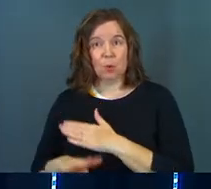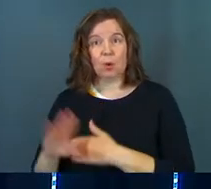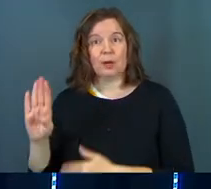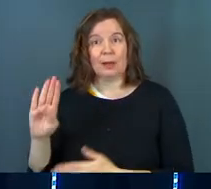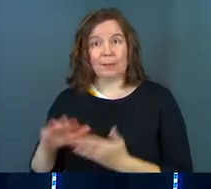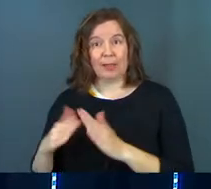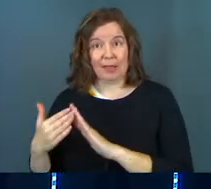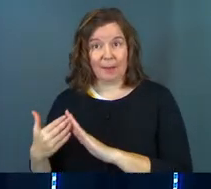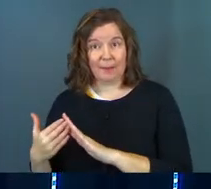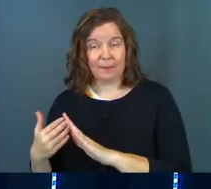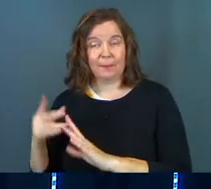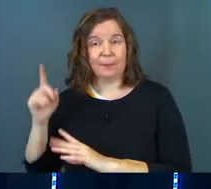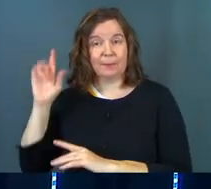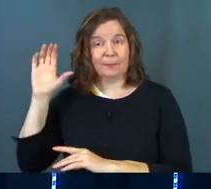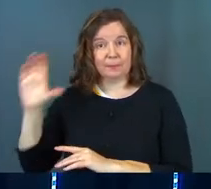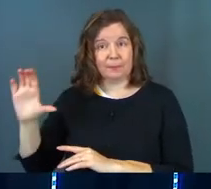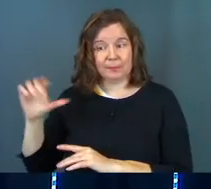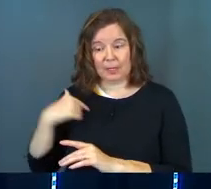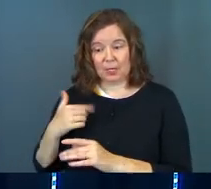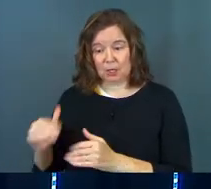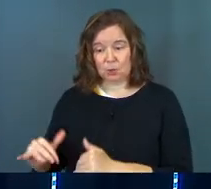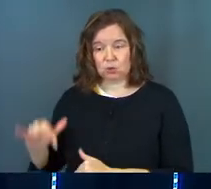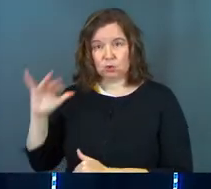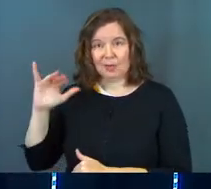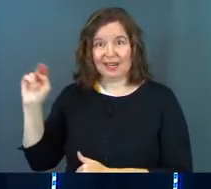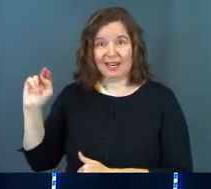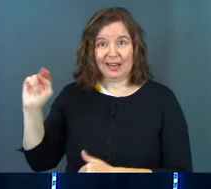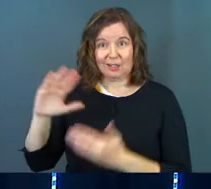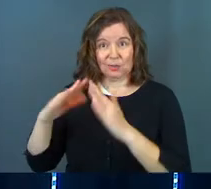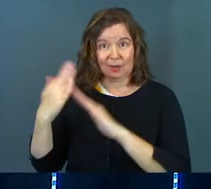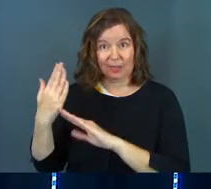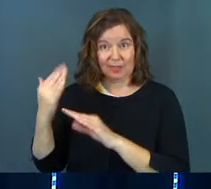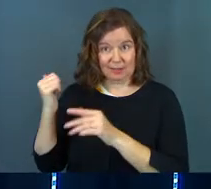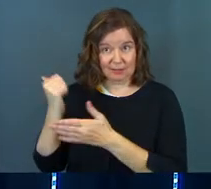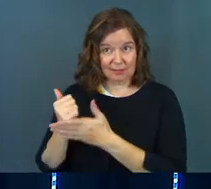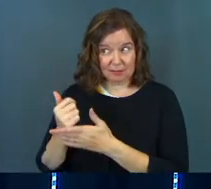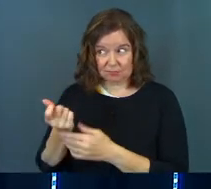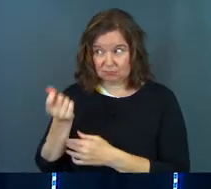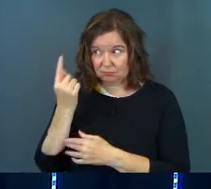Amen? And he was raised in Nazareth. Amen?